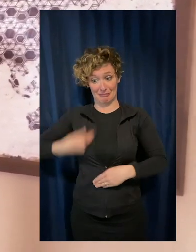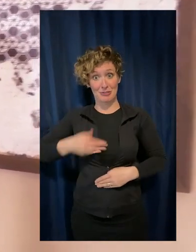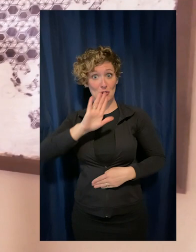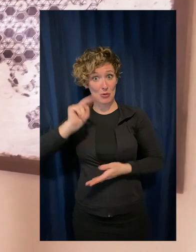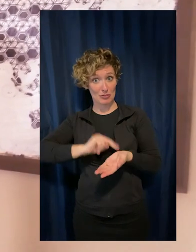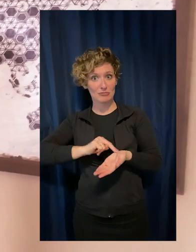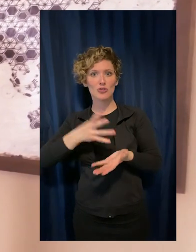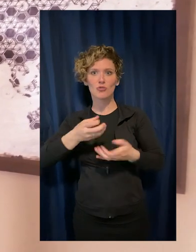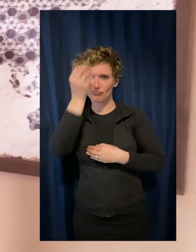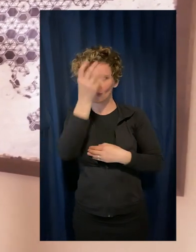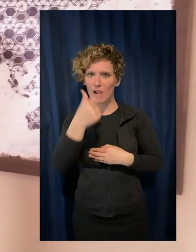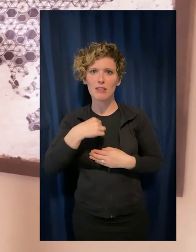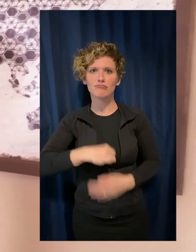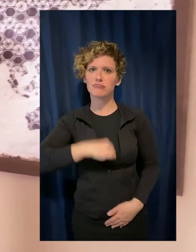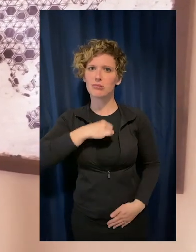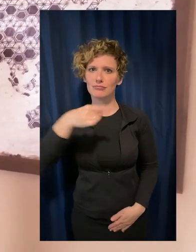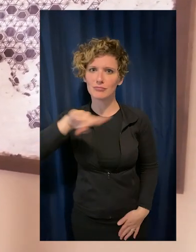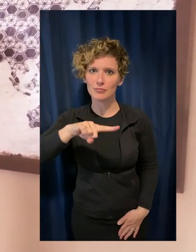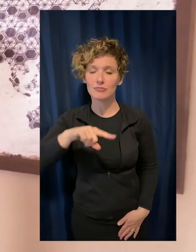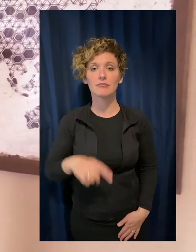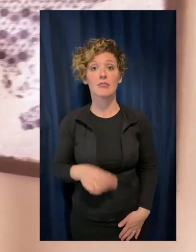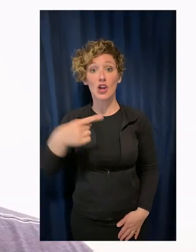to do great things to impact our world.